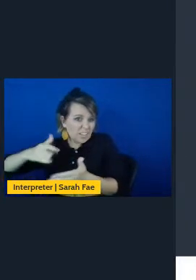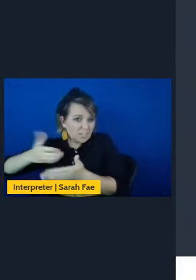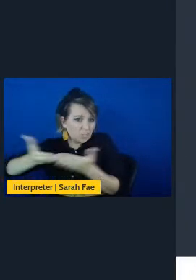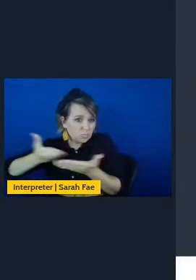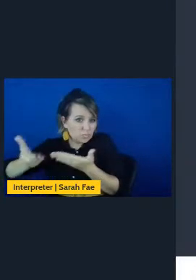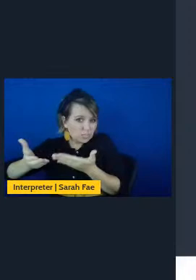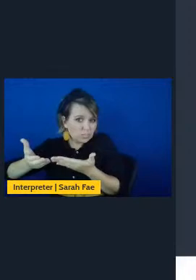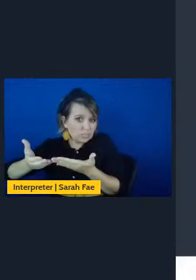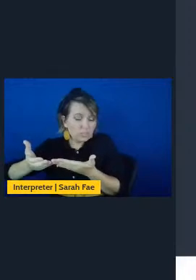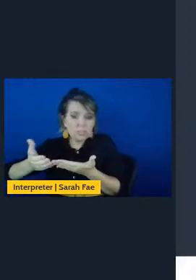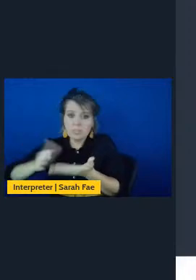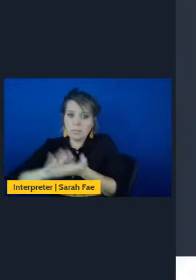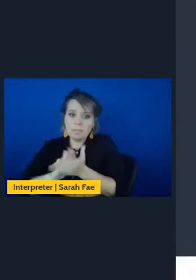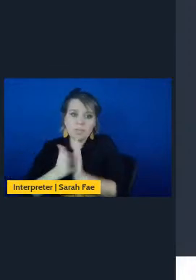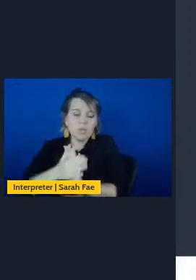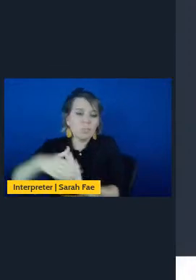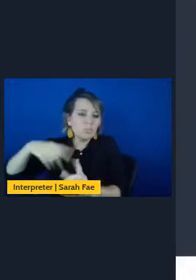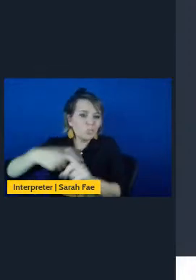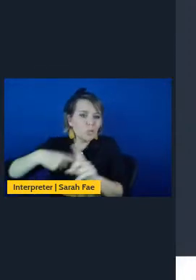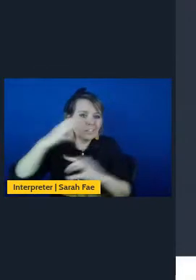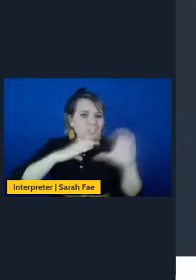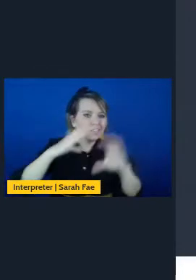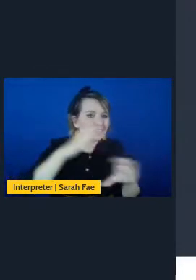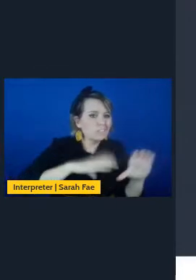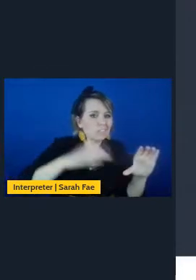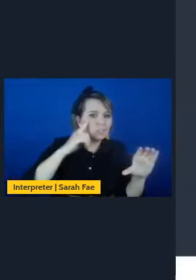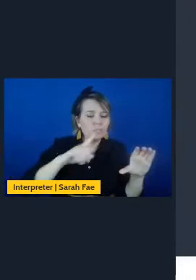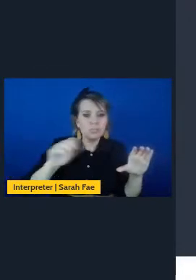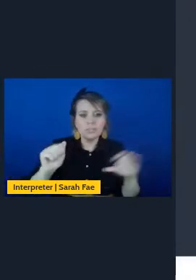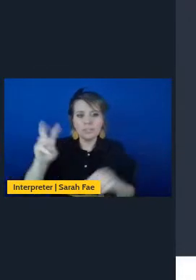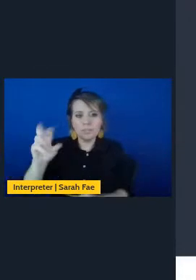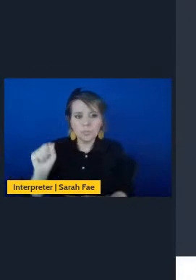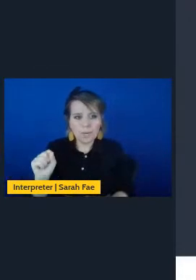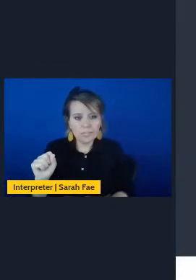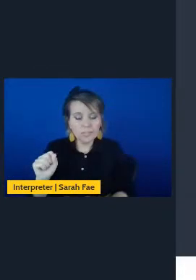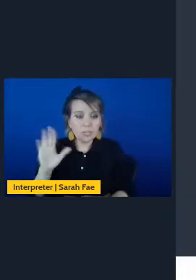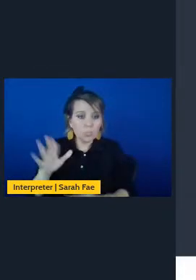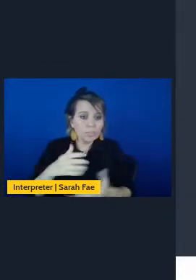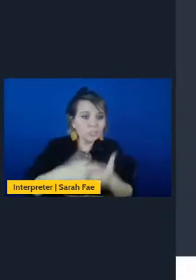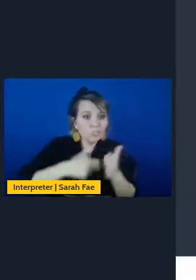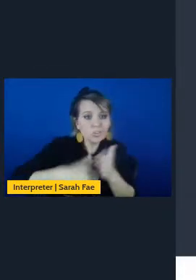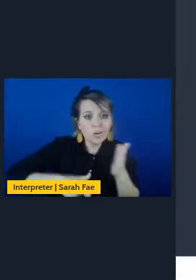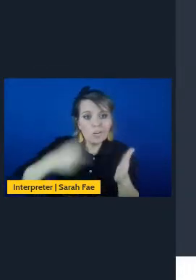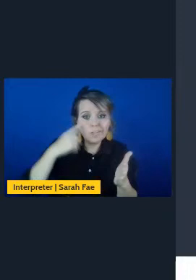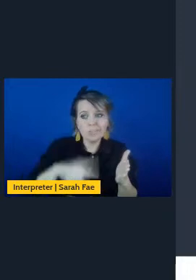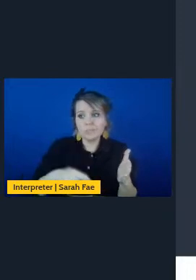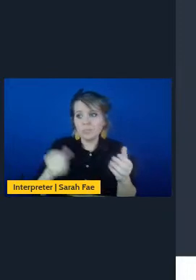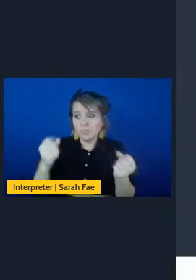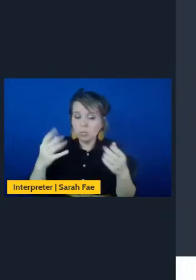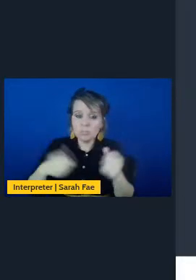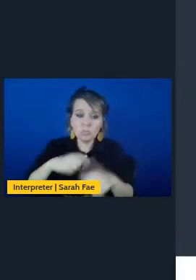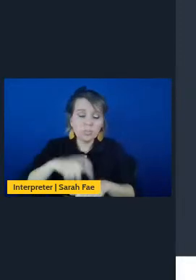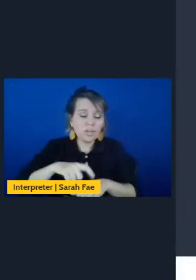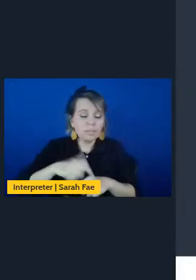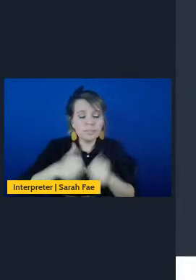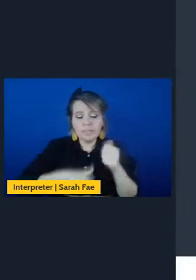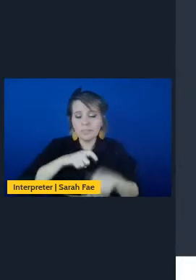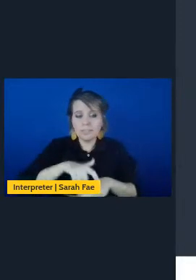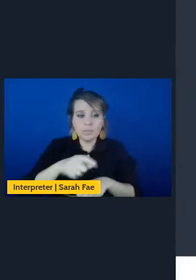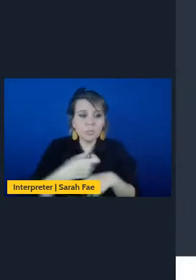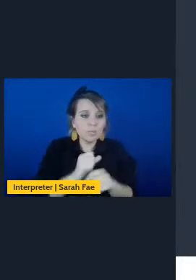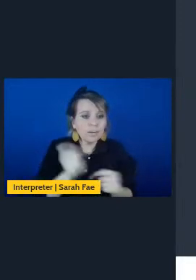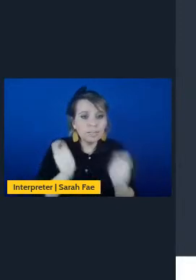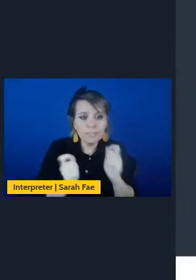pure rent-seeking on AWS behalf. It winds up charging for multiple times every time you make a configuration